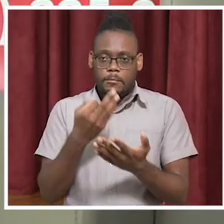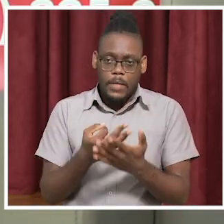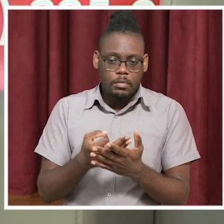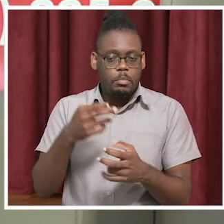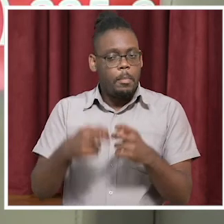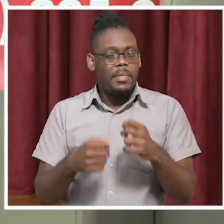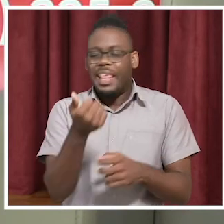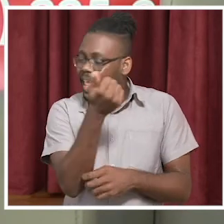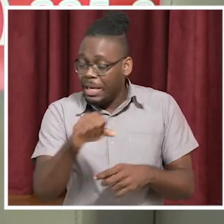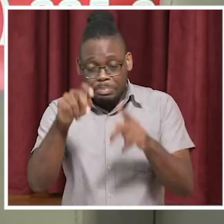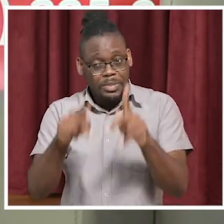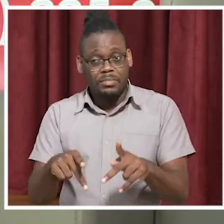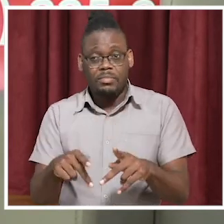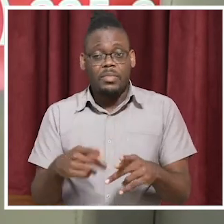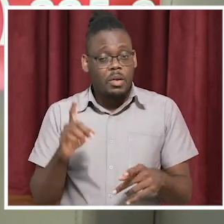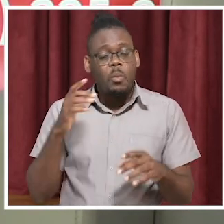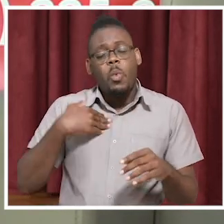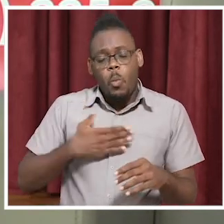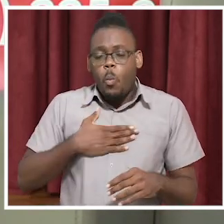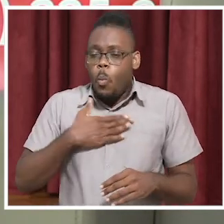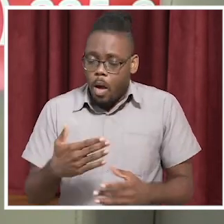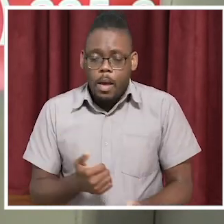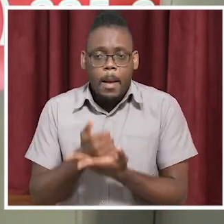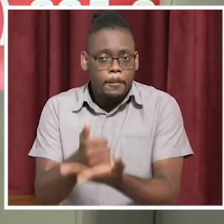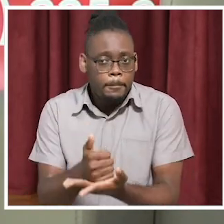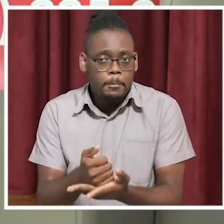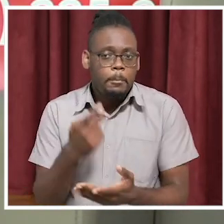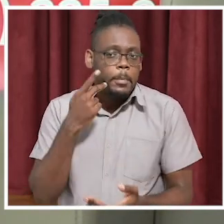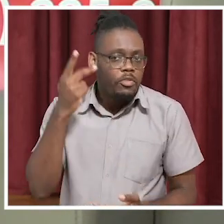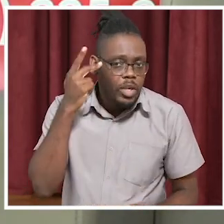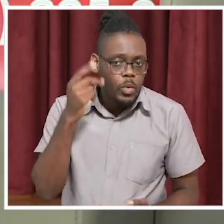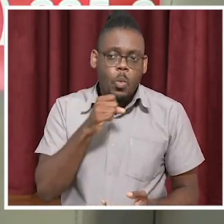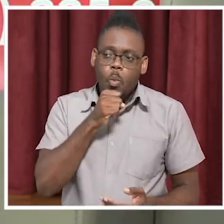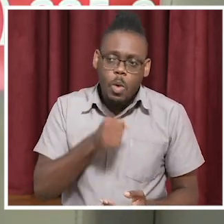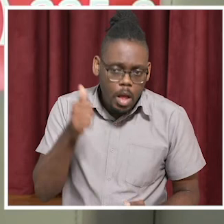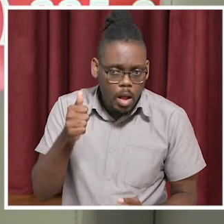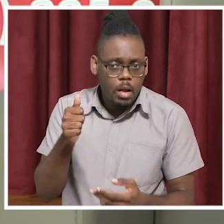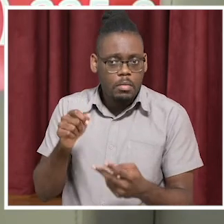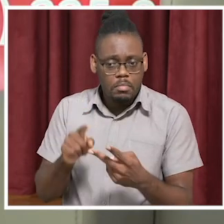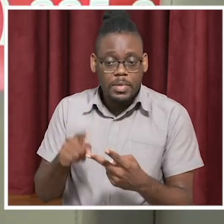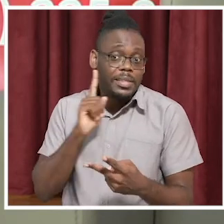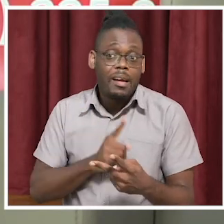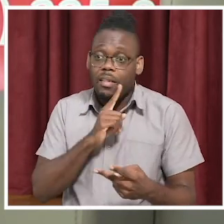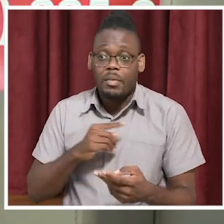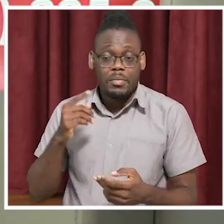would cover single parents, we would cover the elderly. We tend to use the